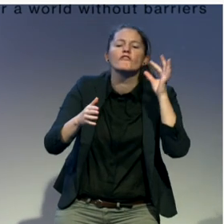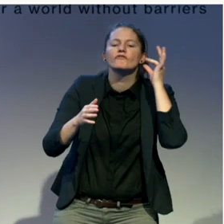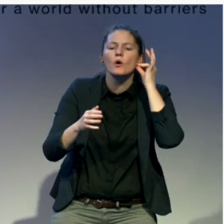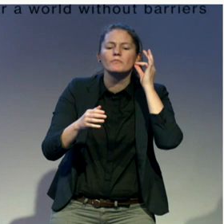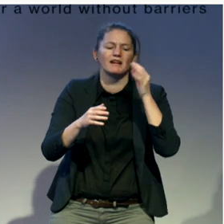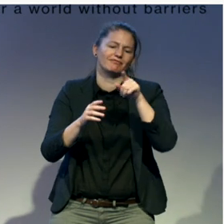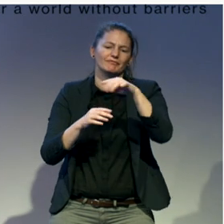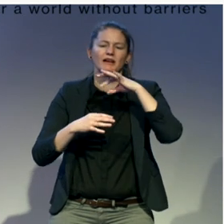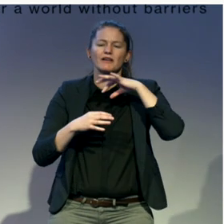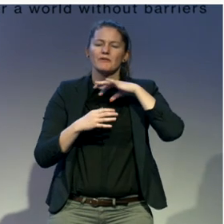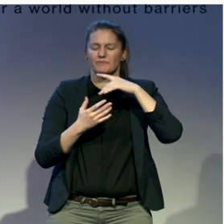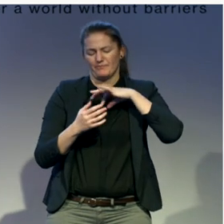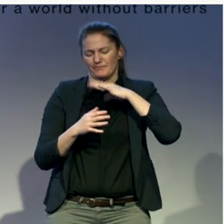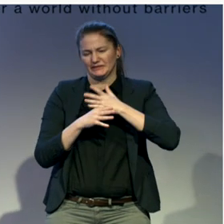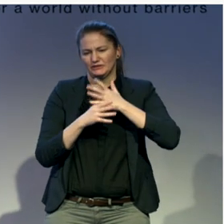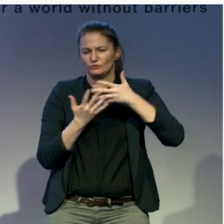the disability fields.